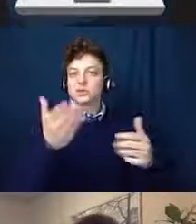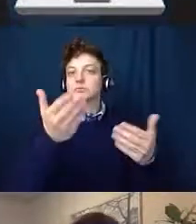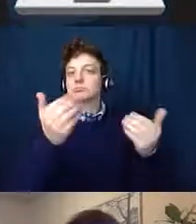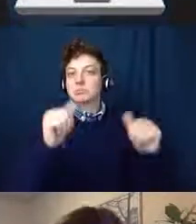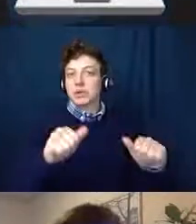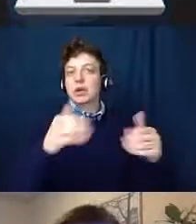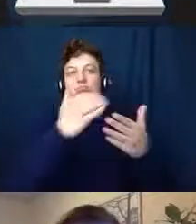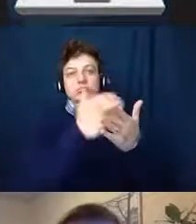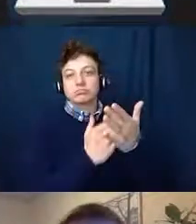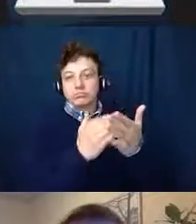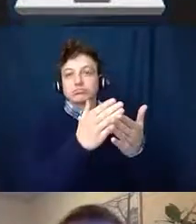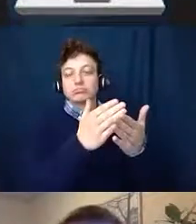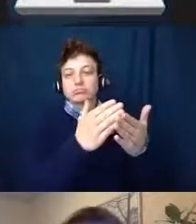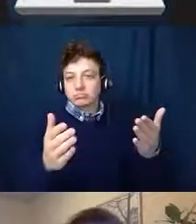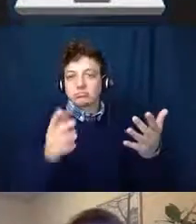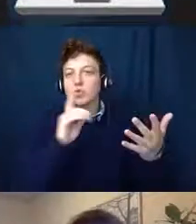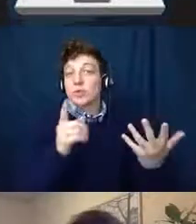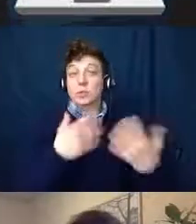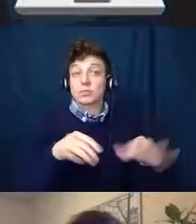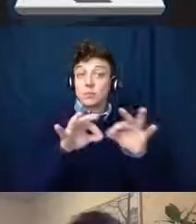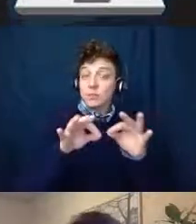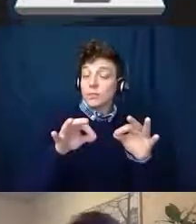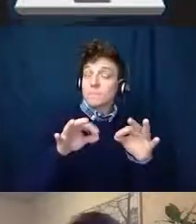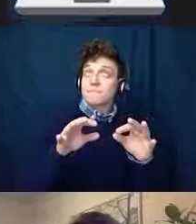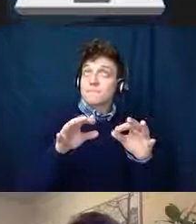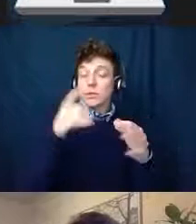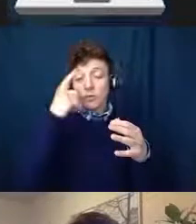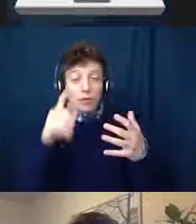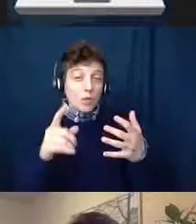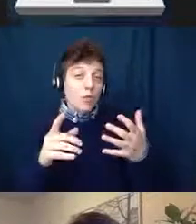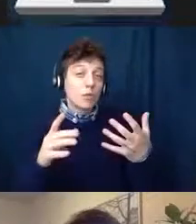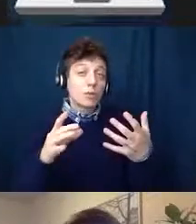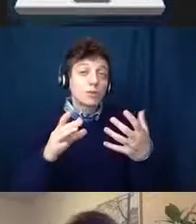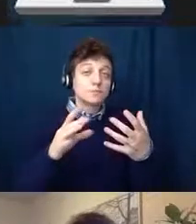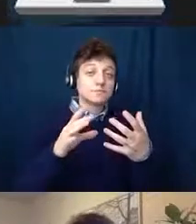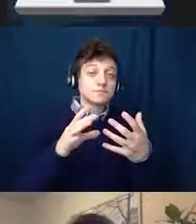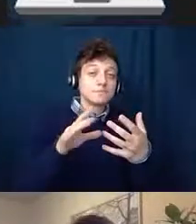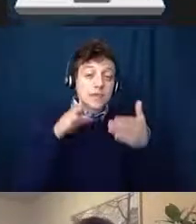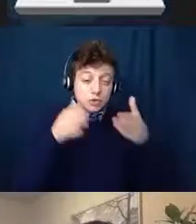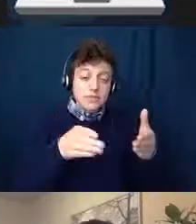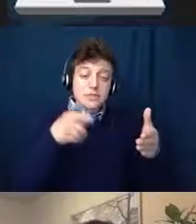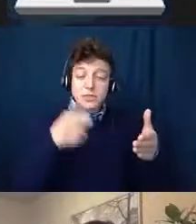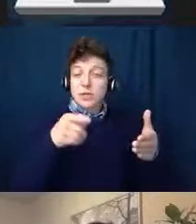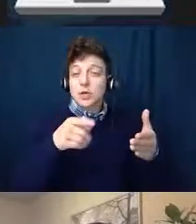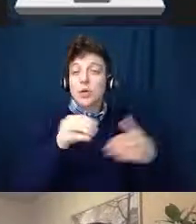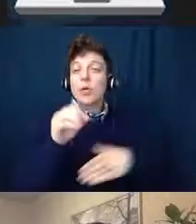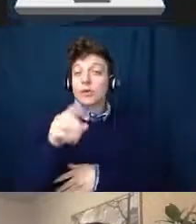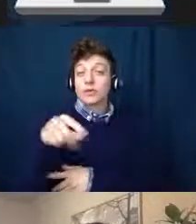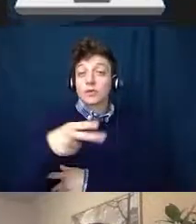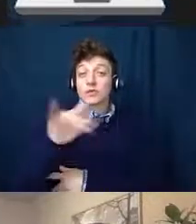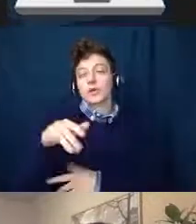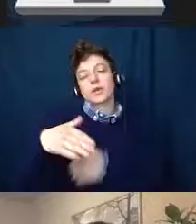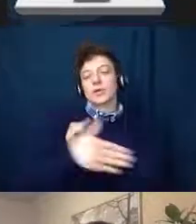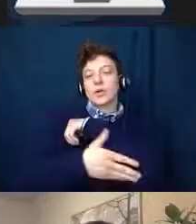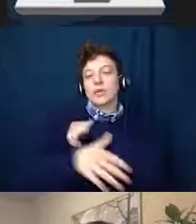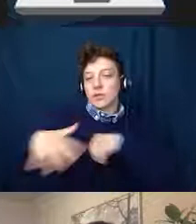can be really important in addressing overdoses in Philadelphia and across the country. And so Narcan